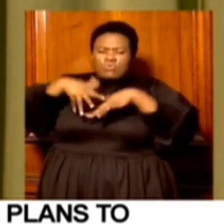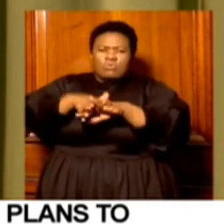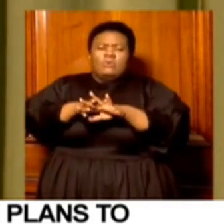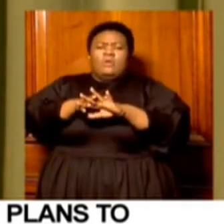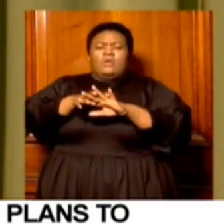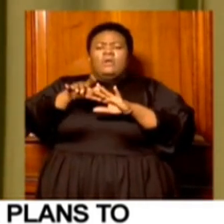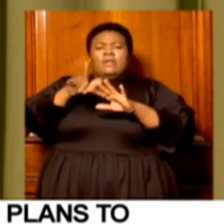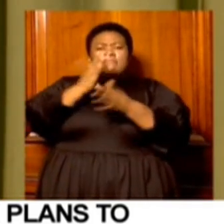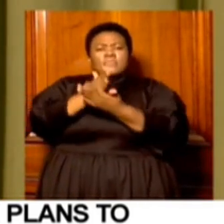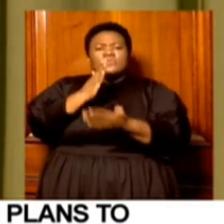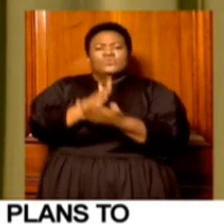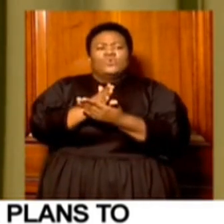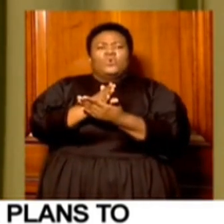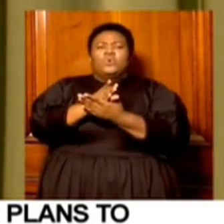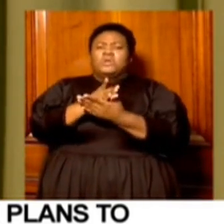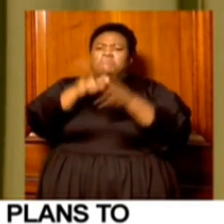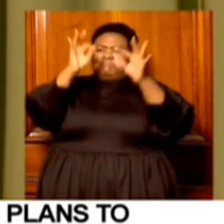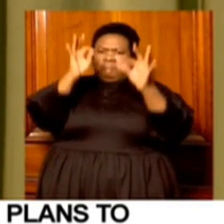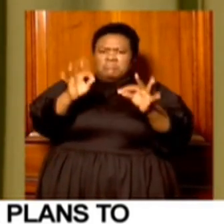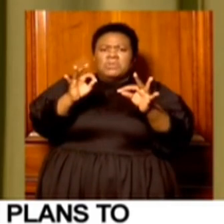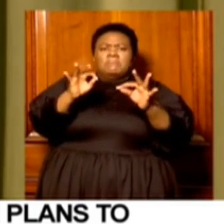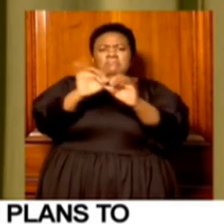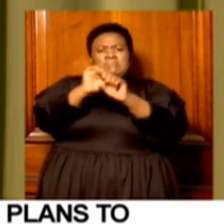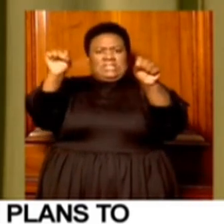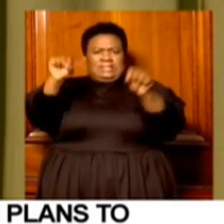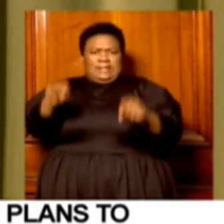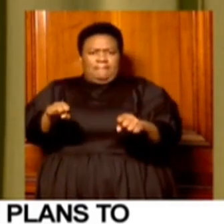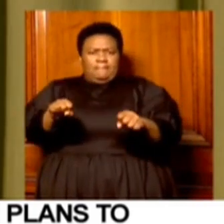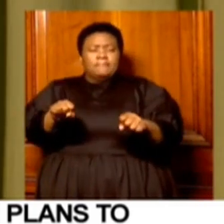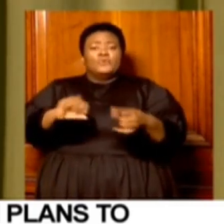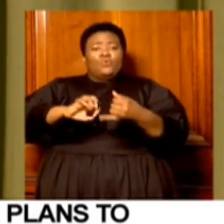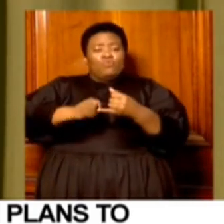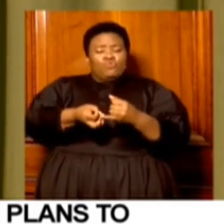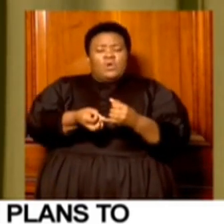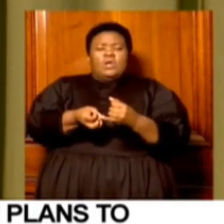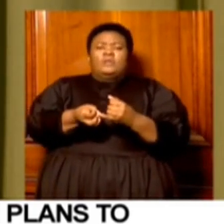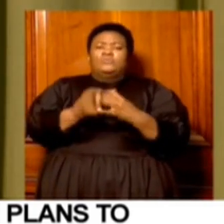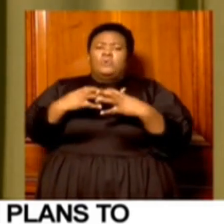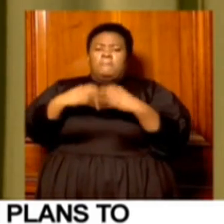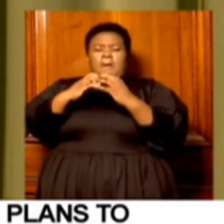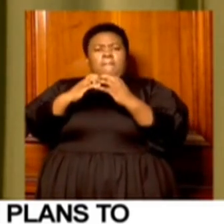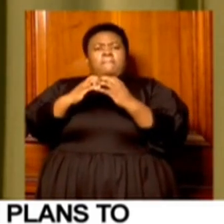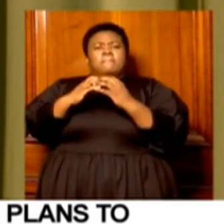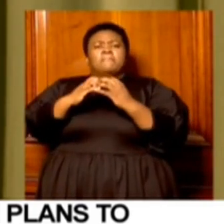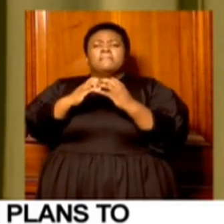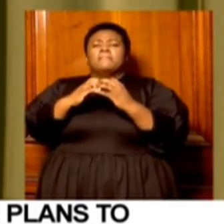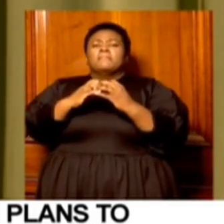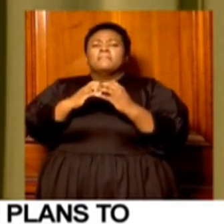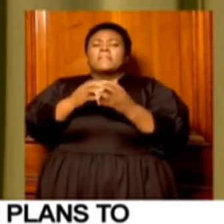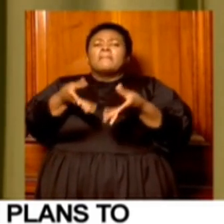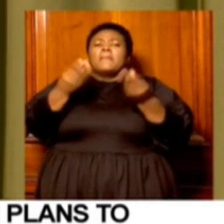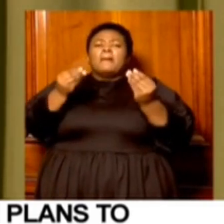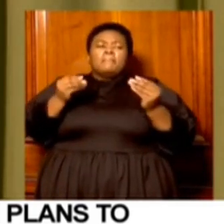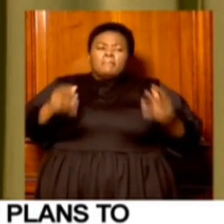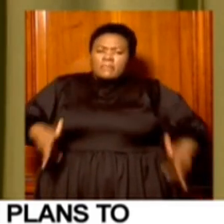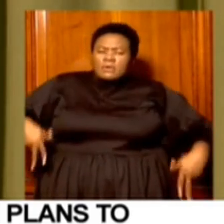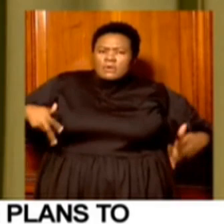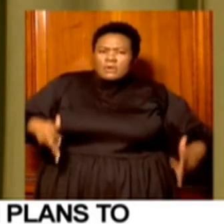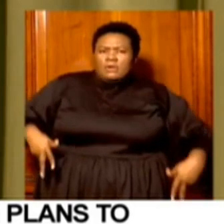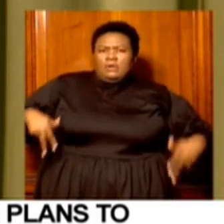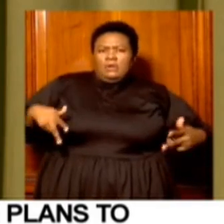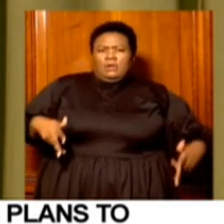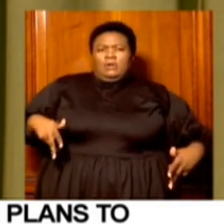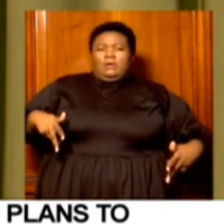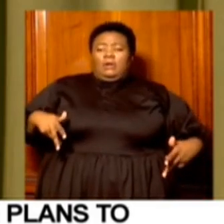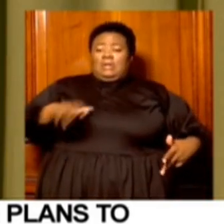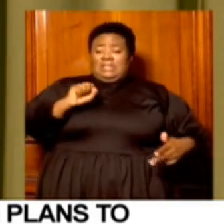change that setup to get a metro rail in the Republic to ferry more than 20